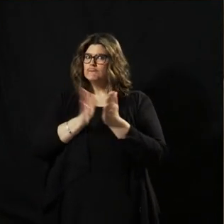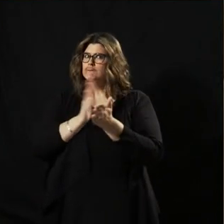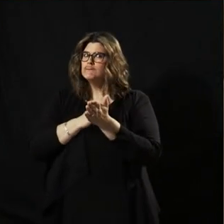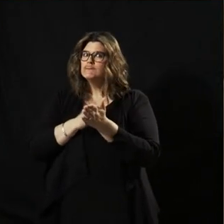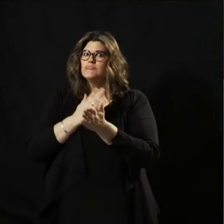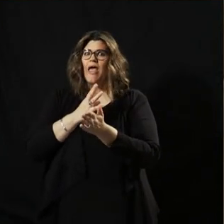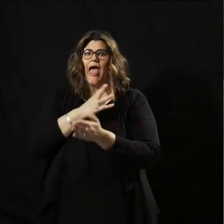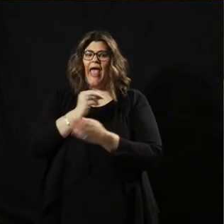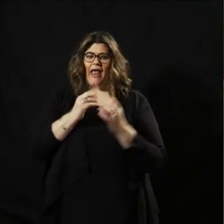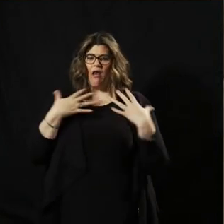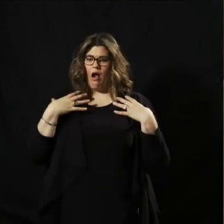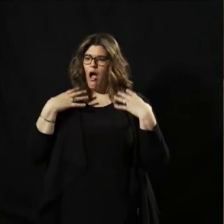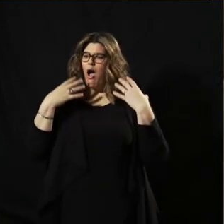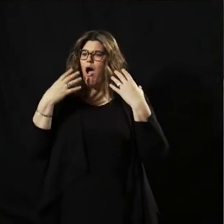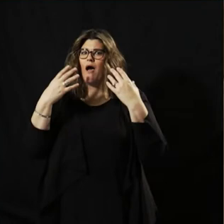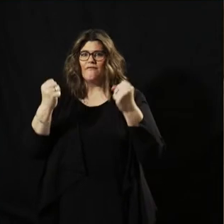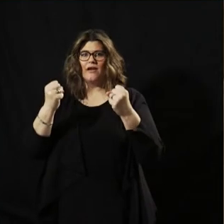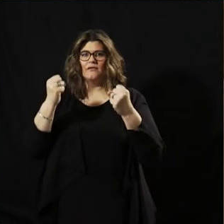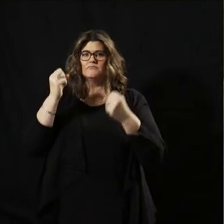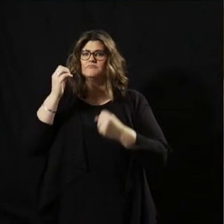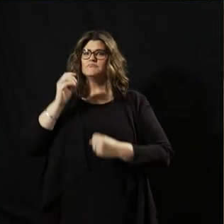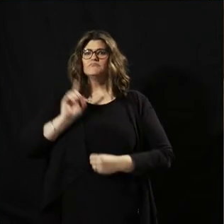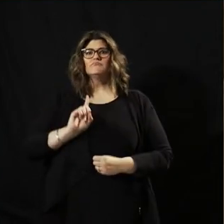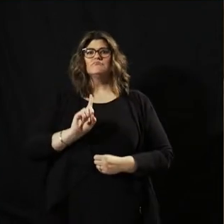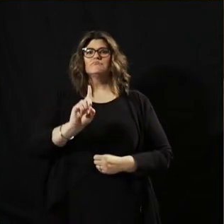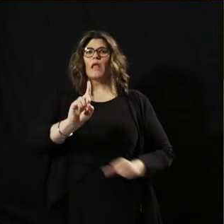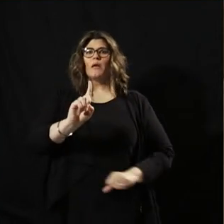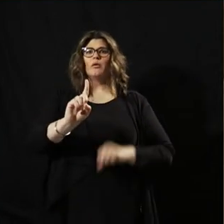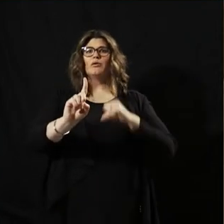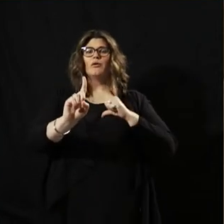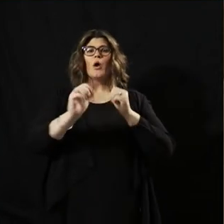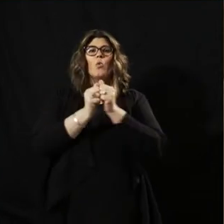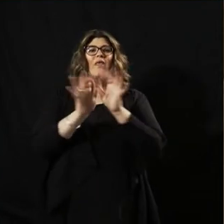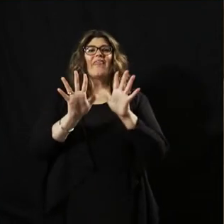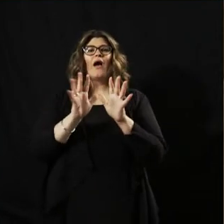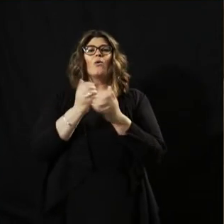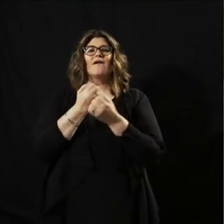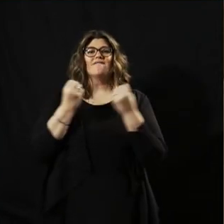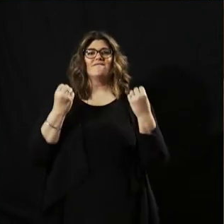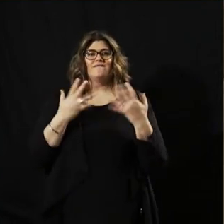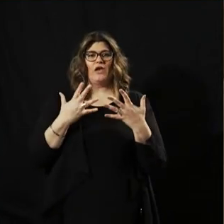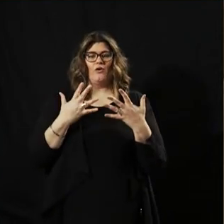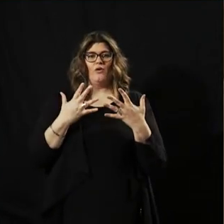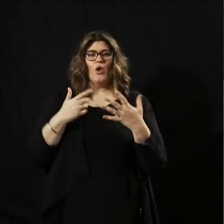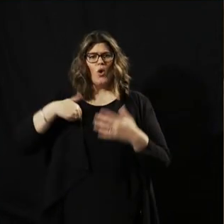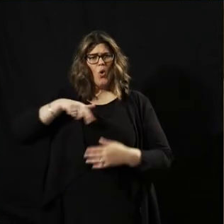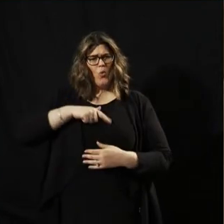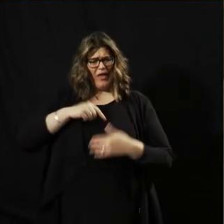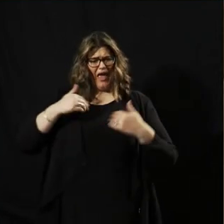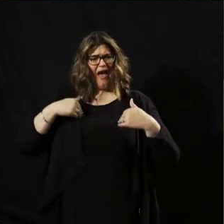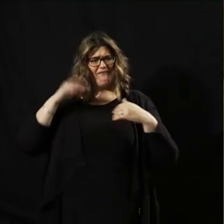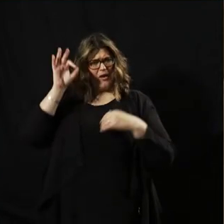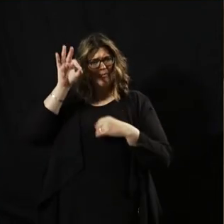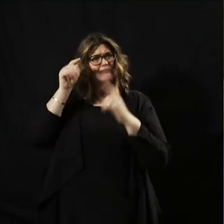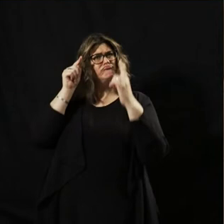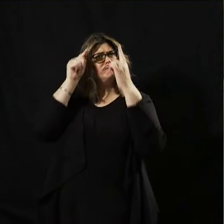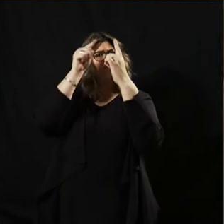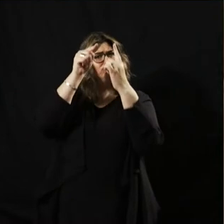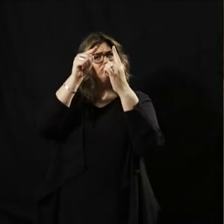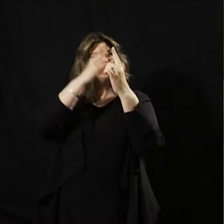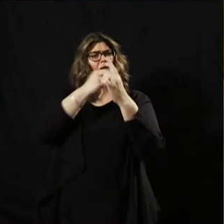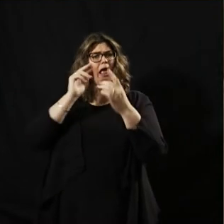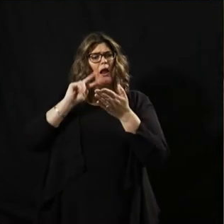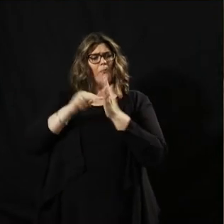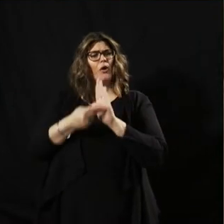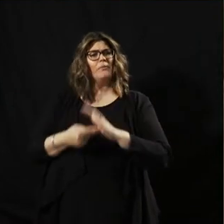and confidently into the future without fear, for we have been given a mission and a